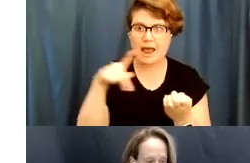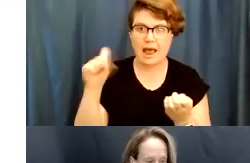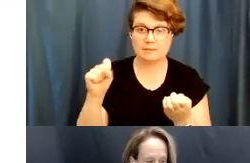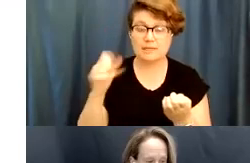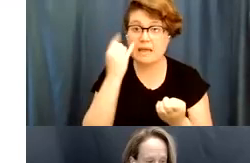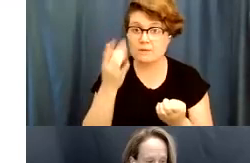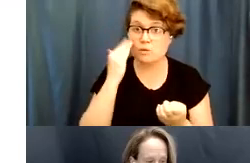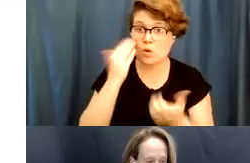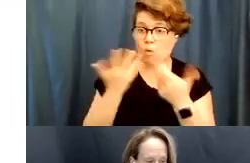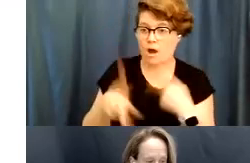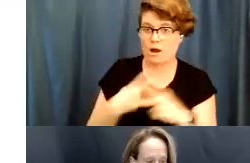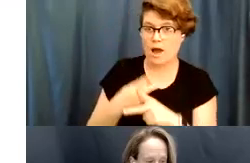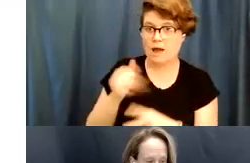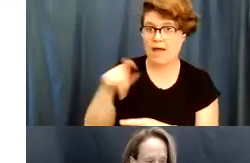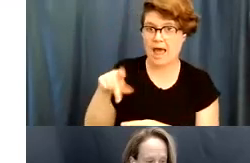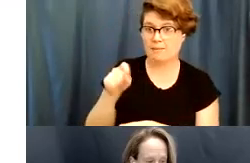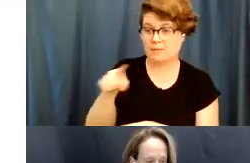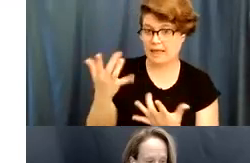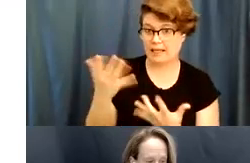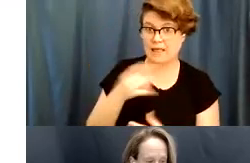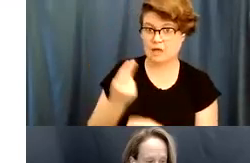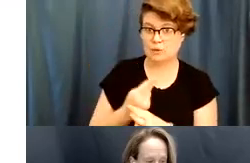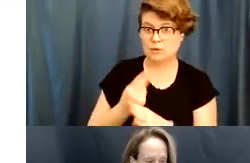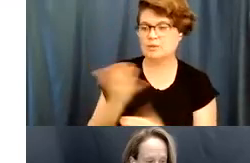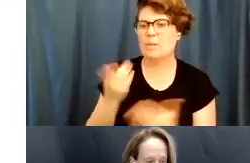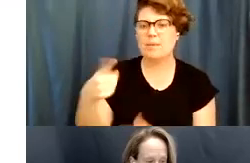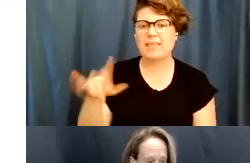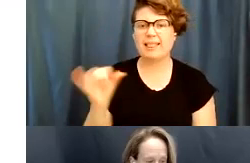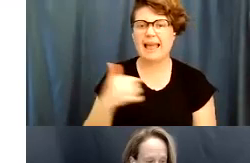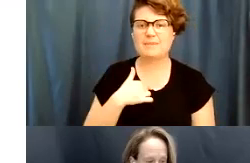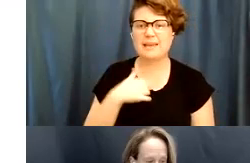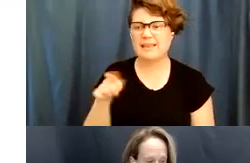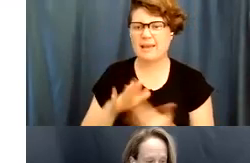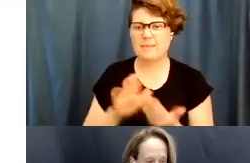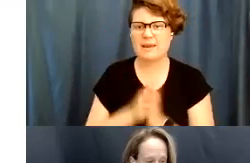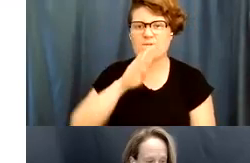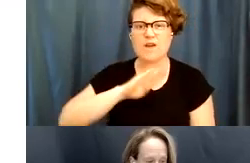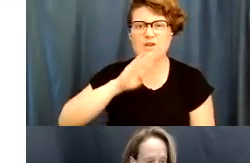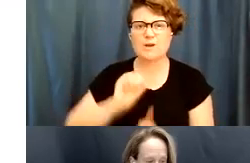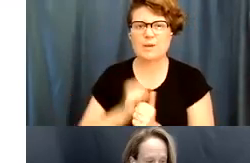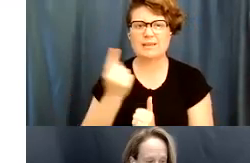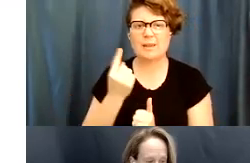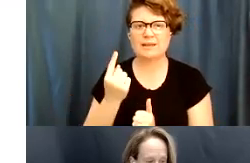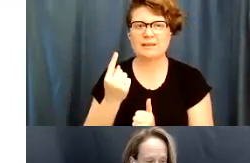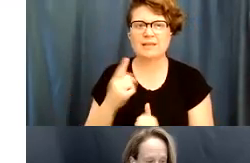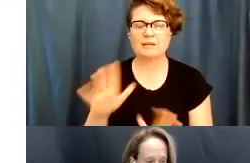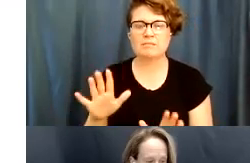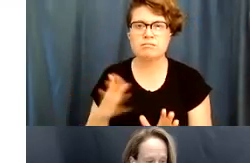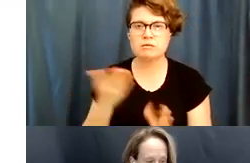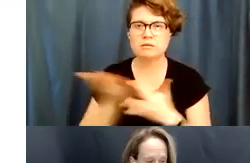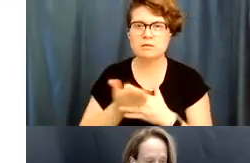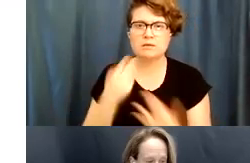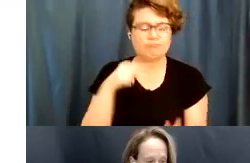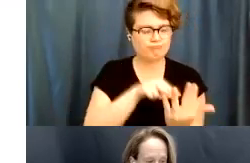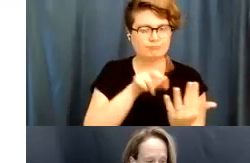to frequent, maybe they're like me and when they get frustrated after something, they take a TikTok break, right? Or maybe